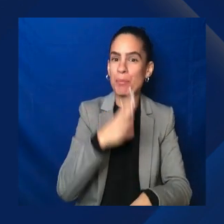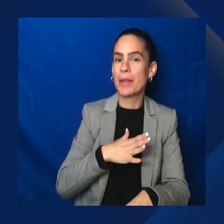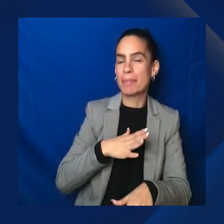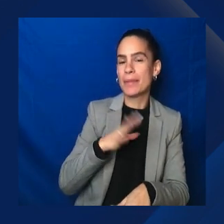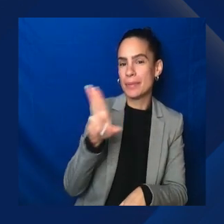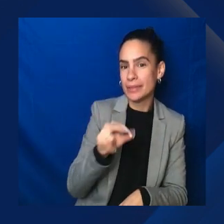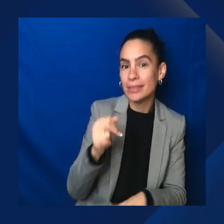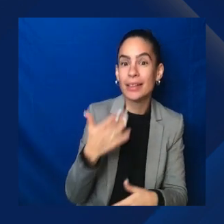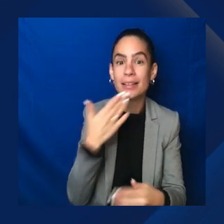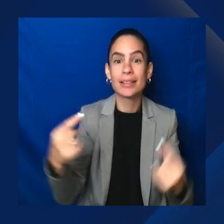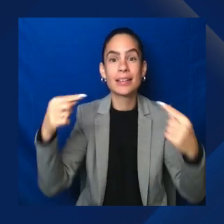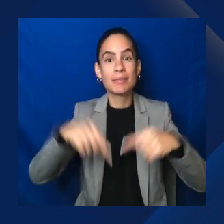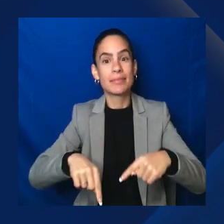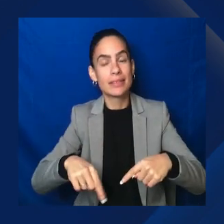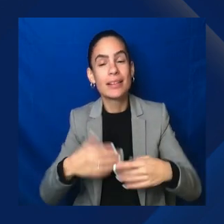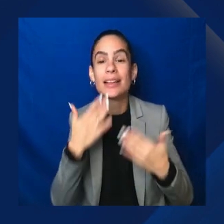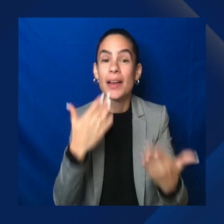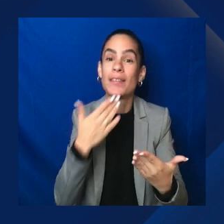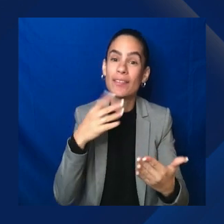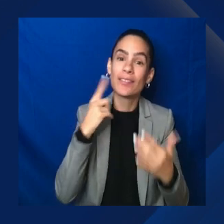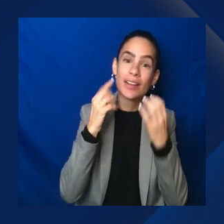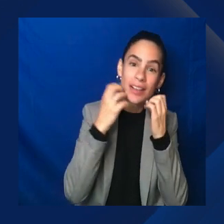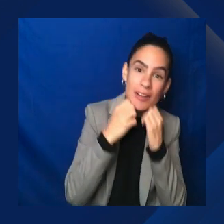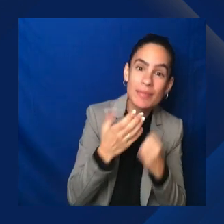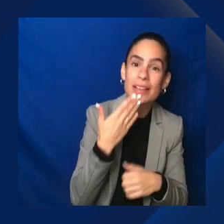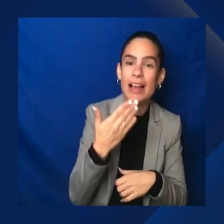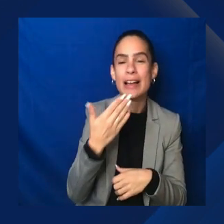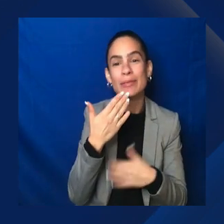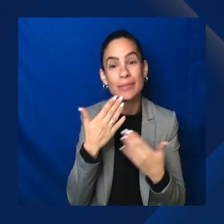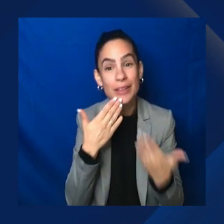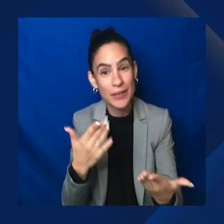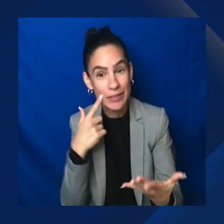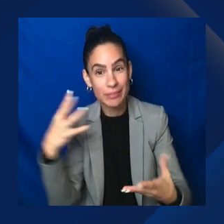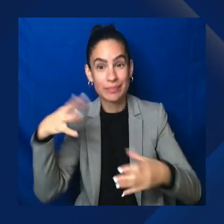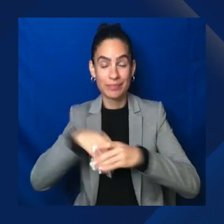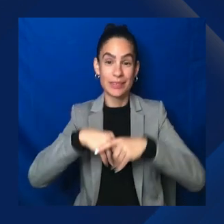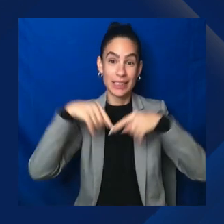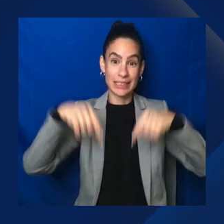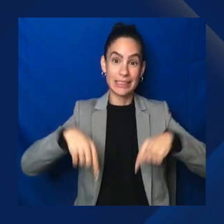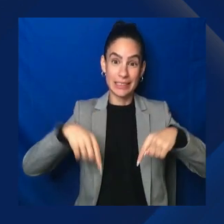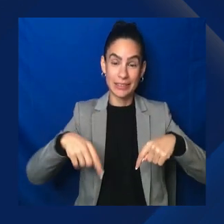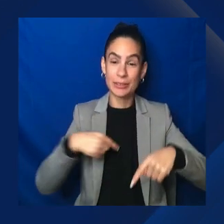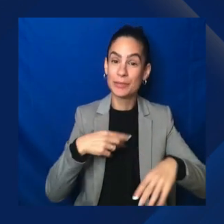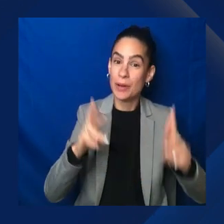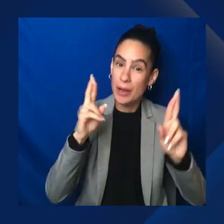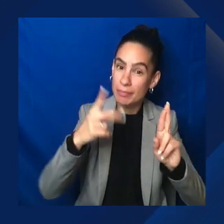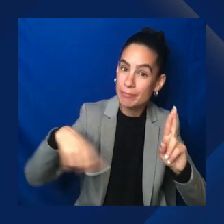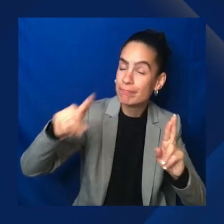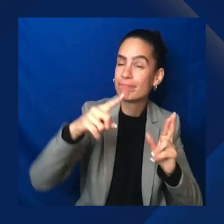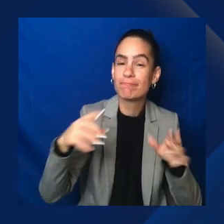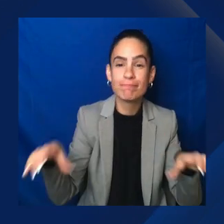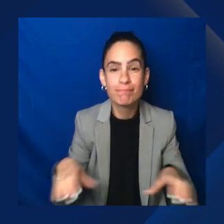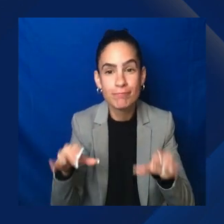moms out there. Thank you, everybody, for being part of this, and I hope that you do well and have a wonderful holiday season.